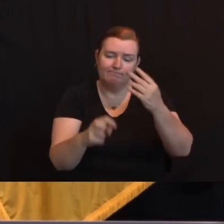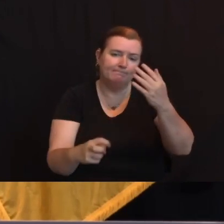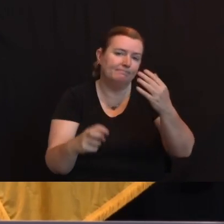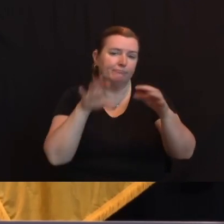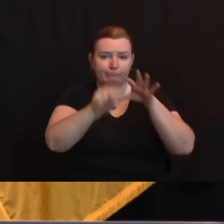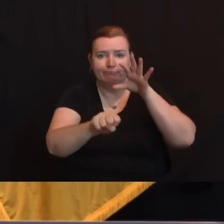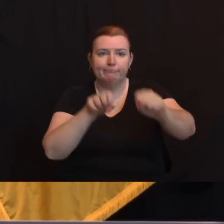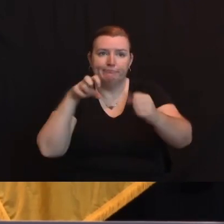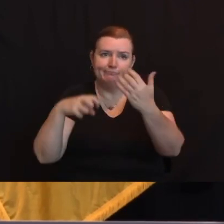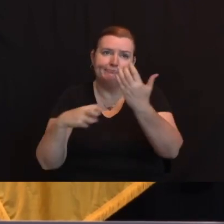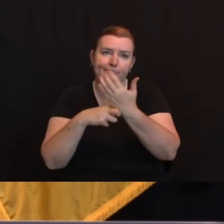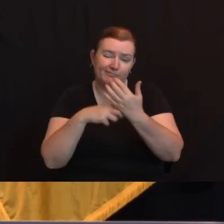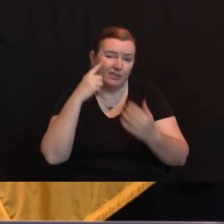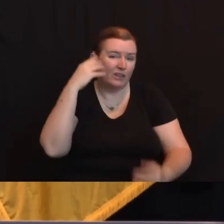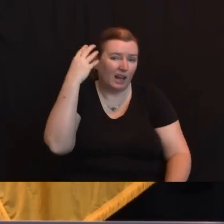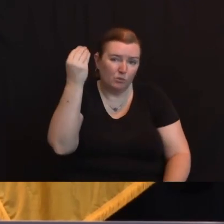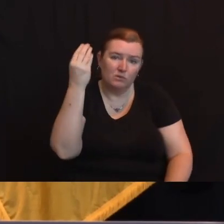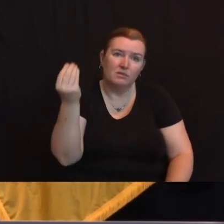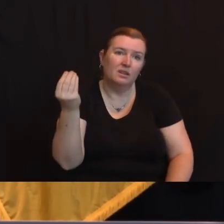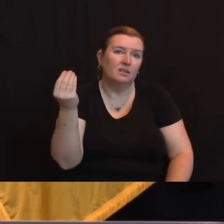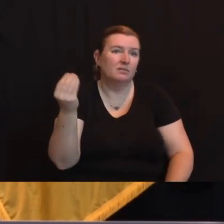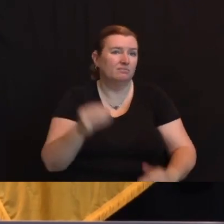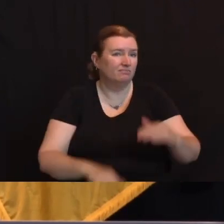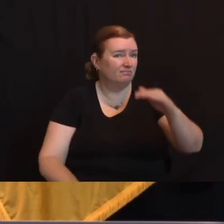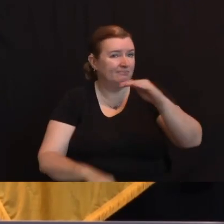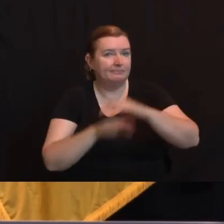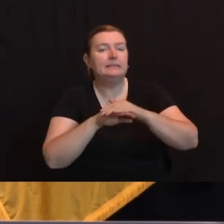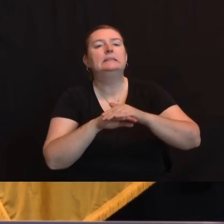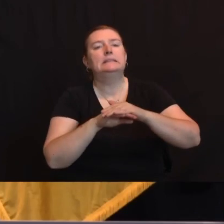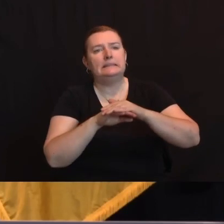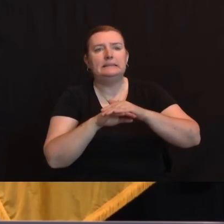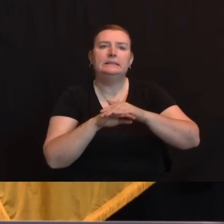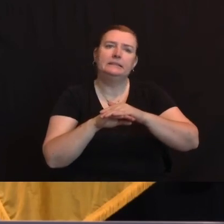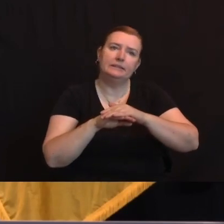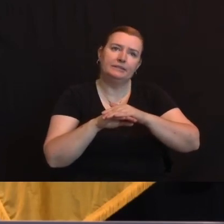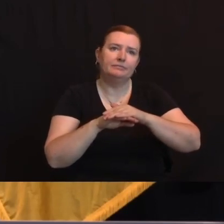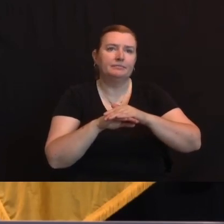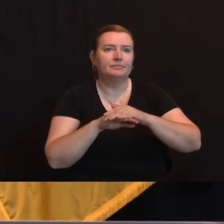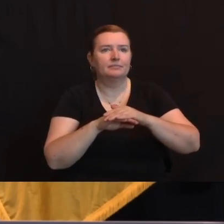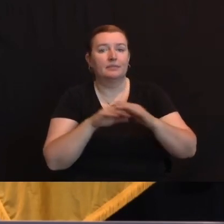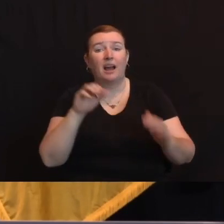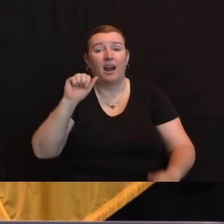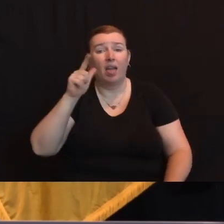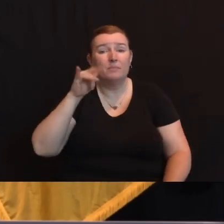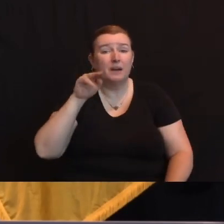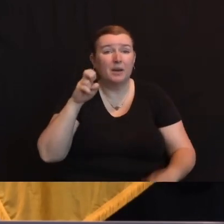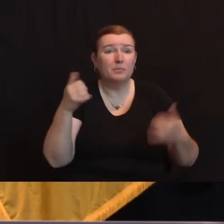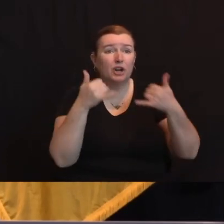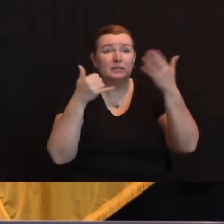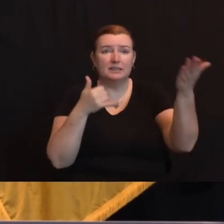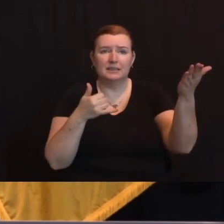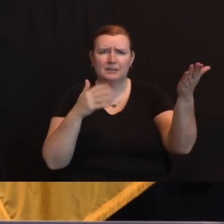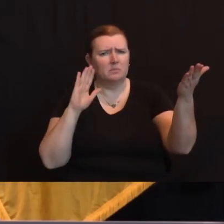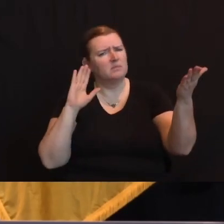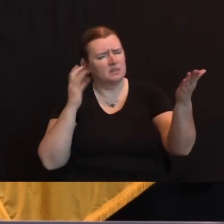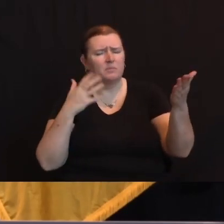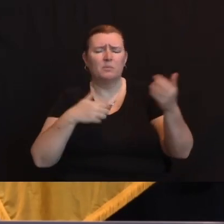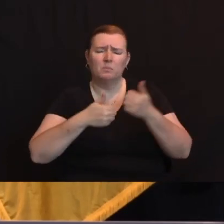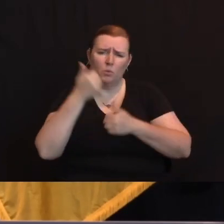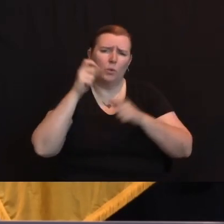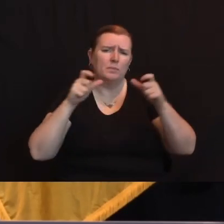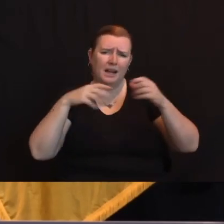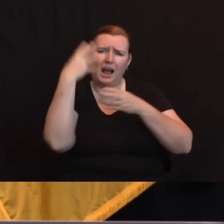potentially, but we don't have a lot of evidence, although that party in Alpine, I'm told, was largely outside. And so that is a bad data